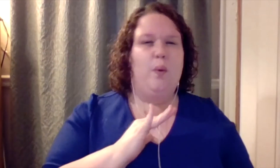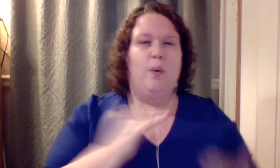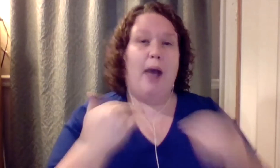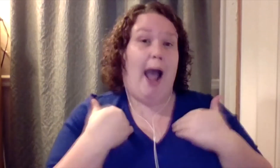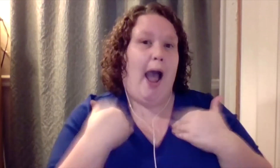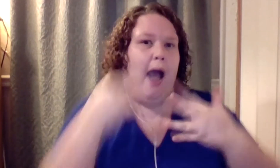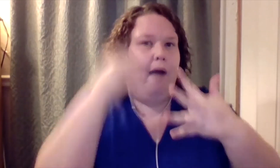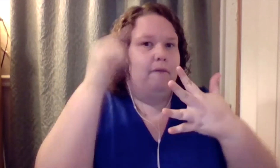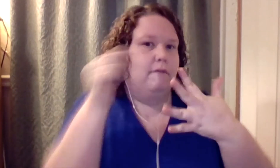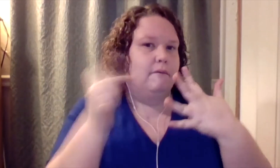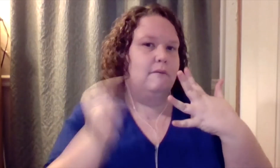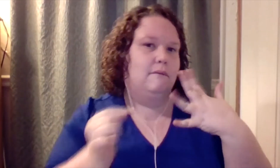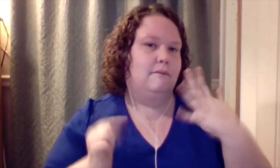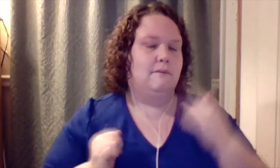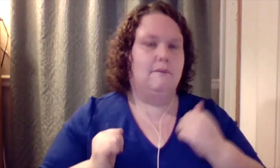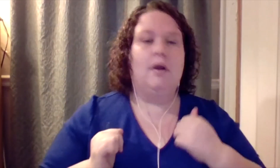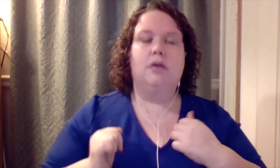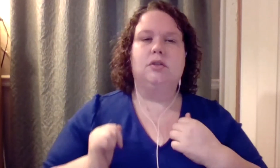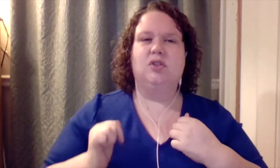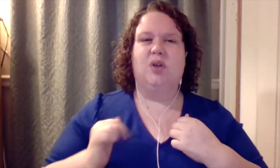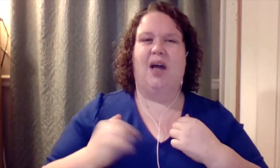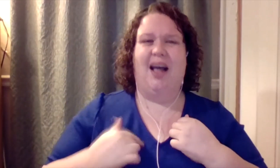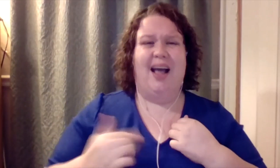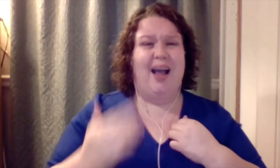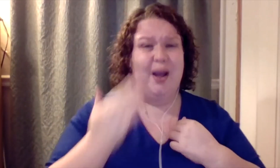I know there's other